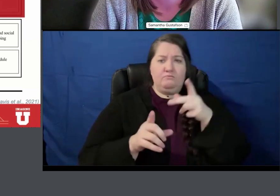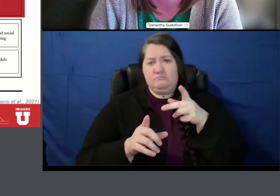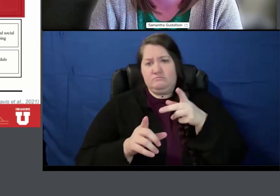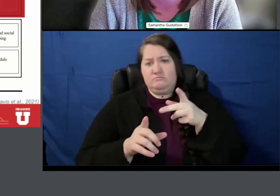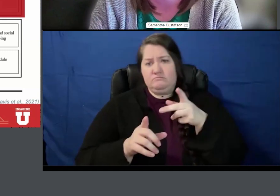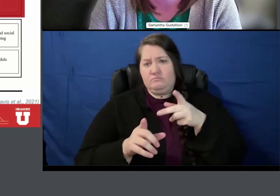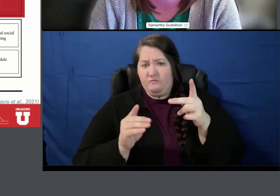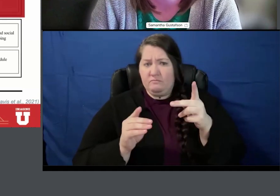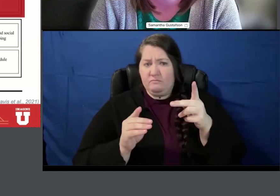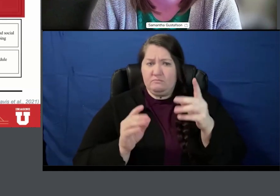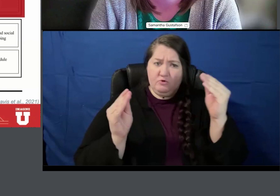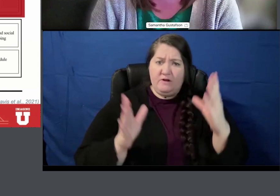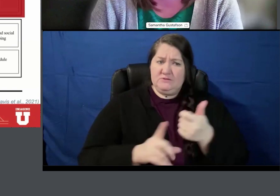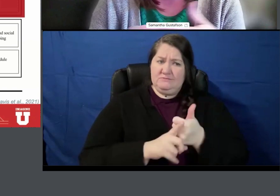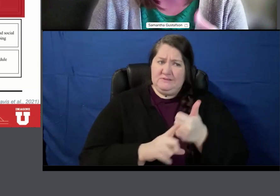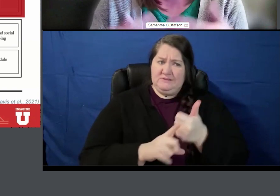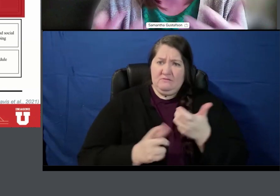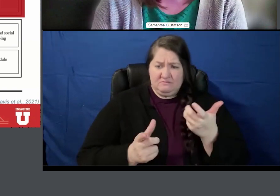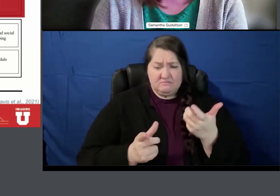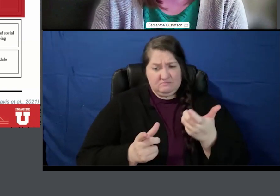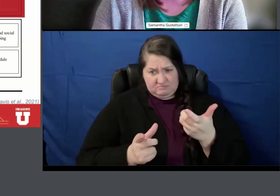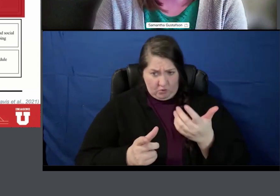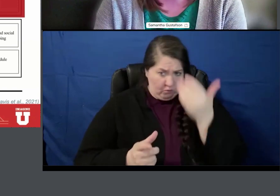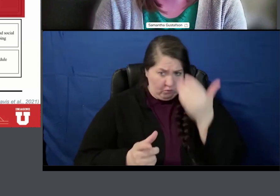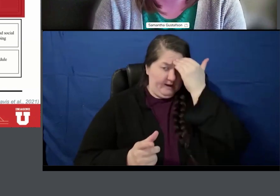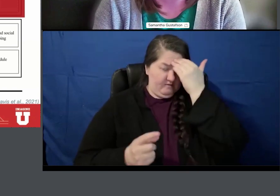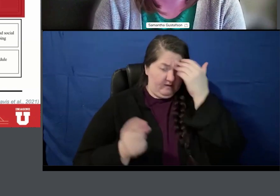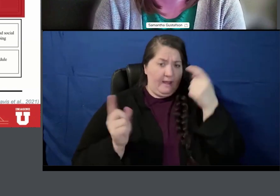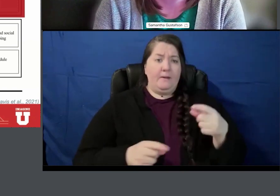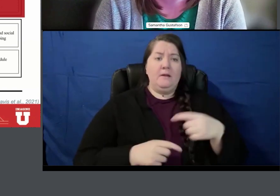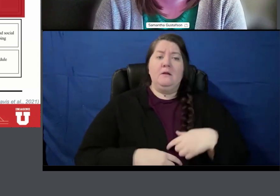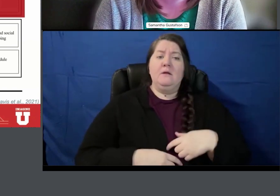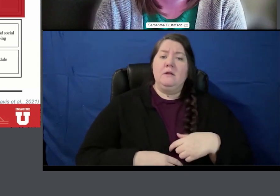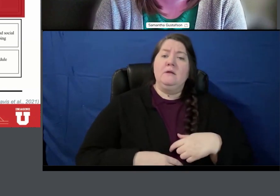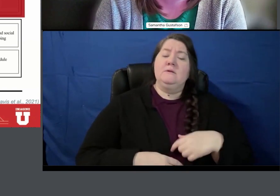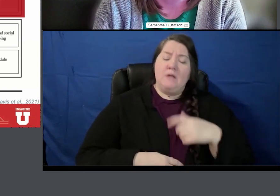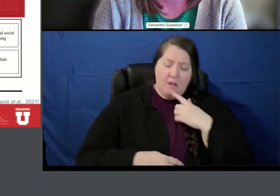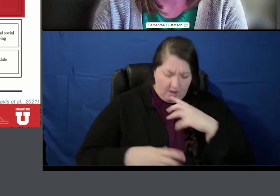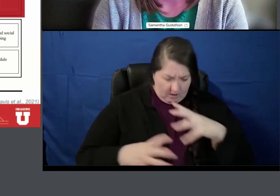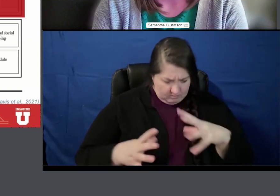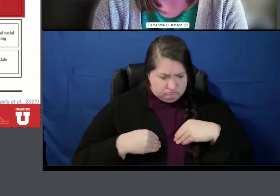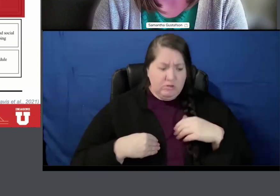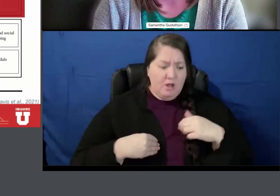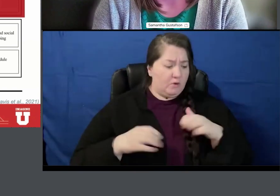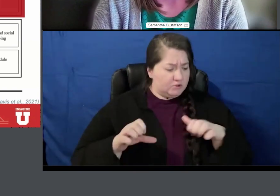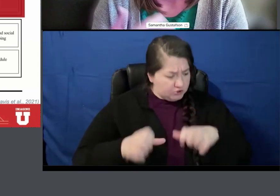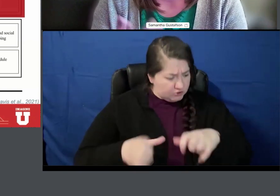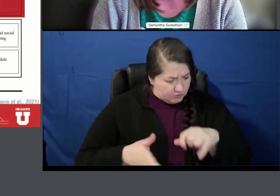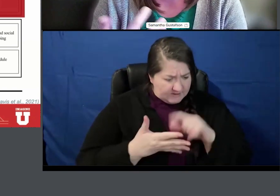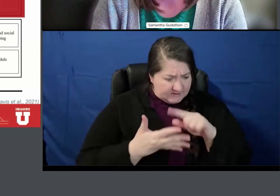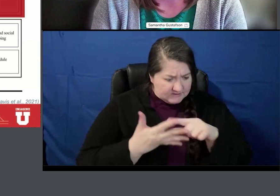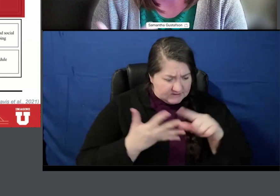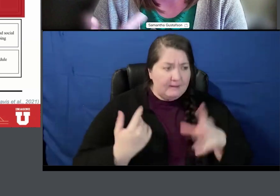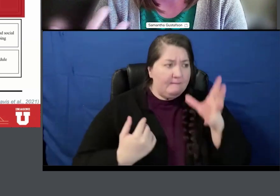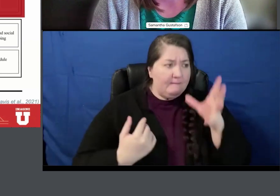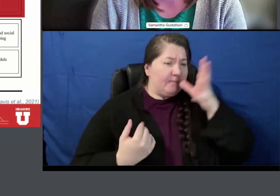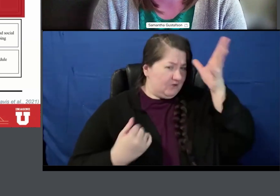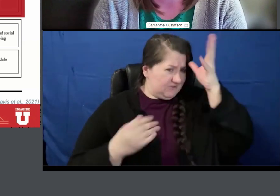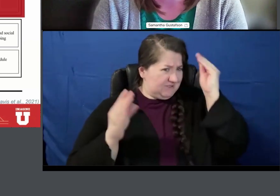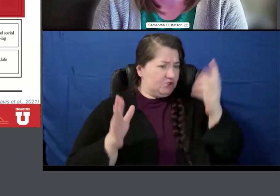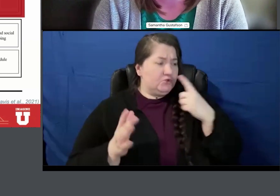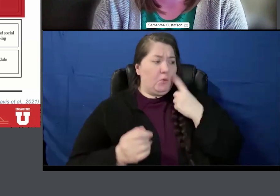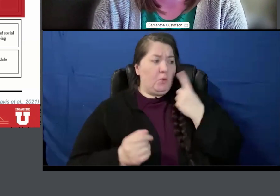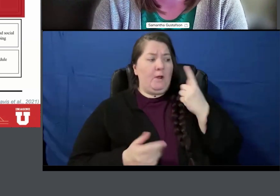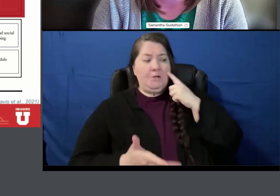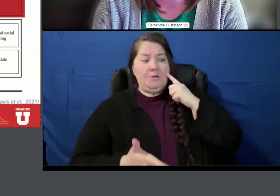barriers than the children themselves. So, even though the children were reporting that they were taking the coping strategies, um, the parents and teachers were the